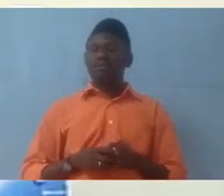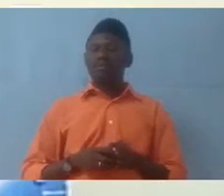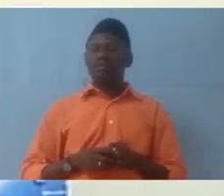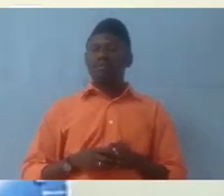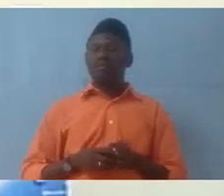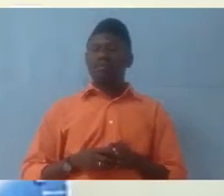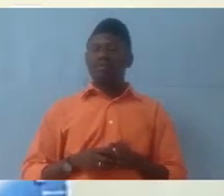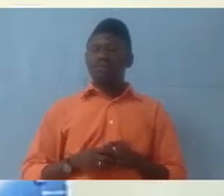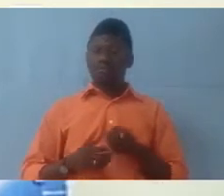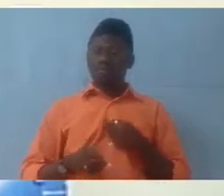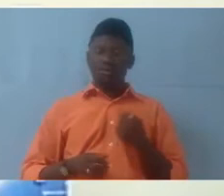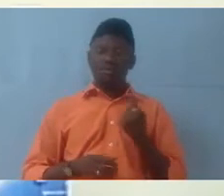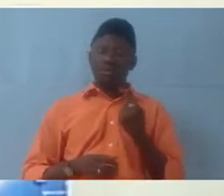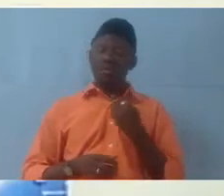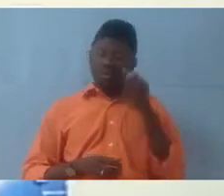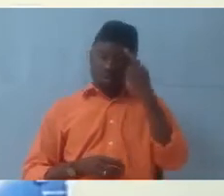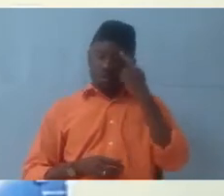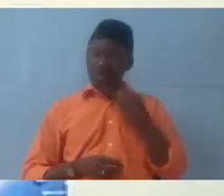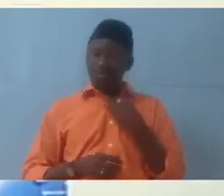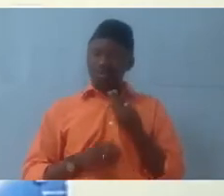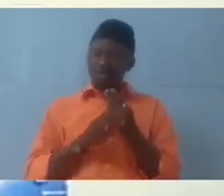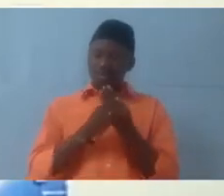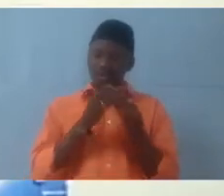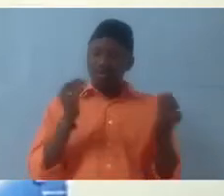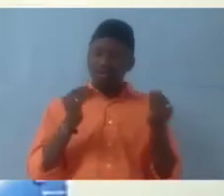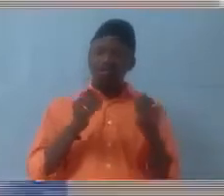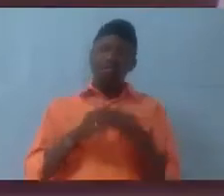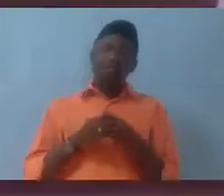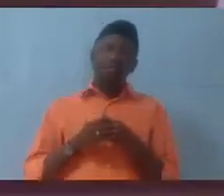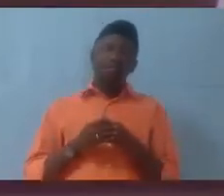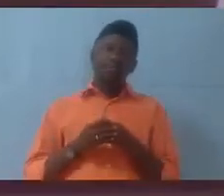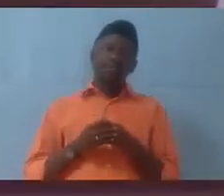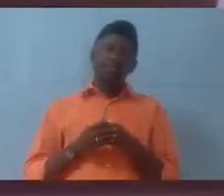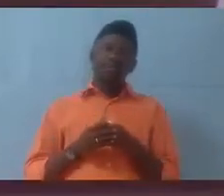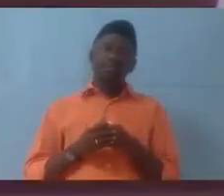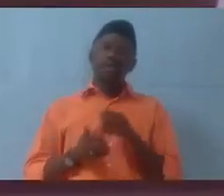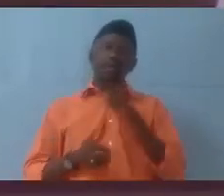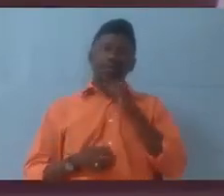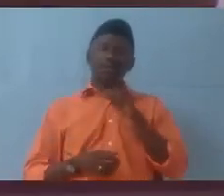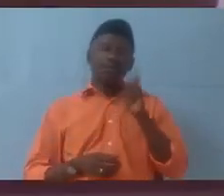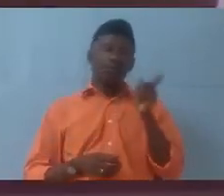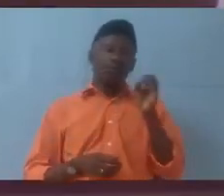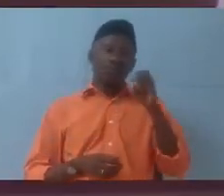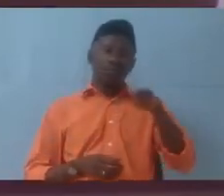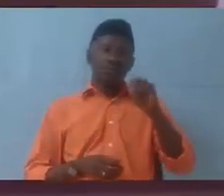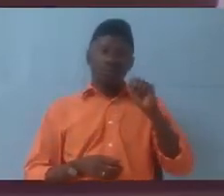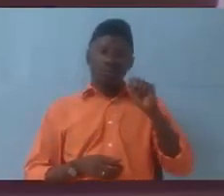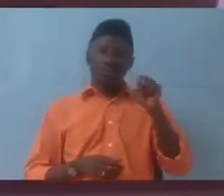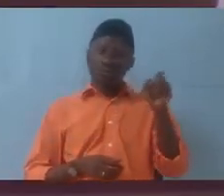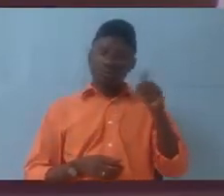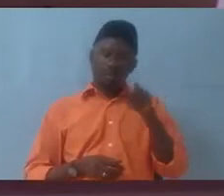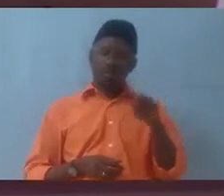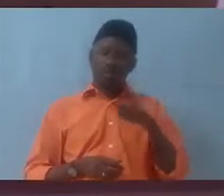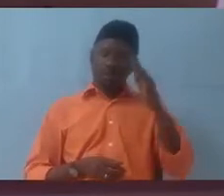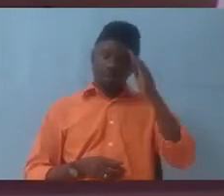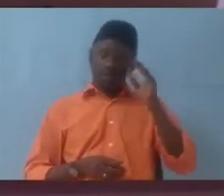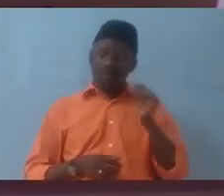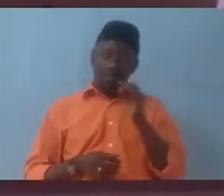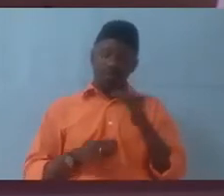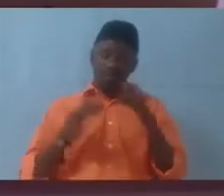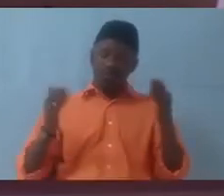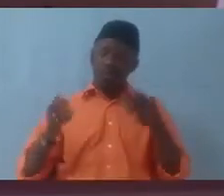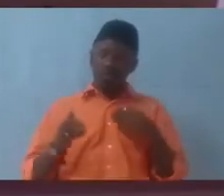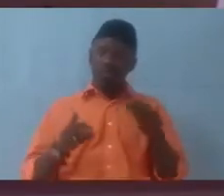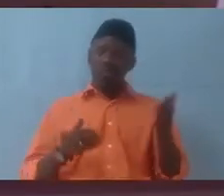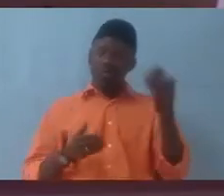arrest. Lolu rek mo taxone ma recc nak ar jappuñ ma. Mr. Gomez, thank you very much for coming today. Mr. Gomez, jere jef li